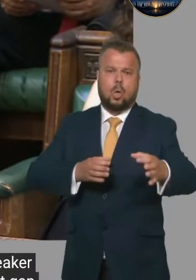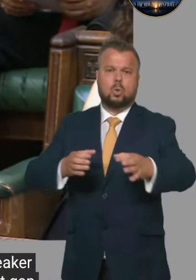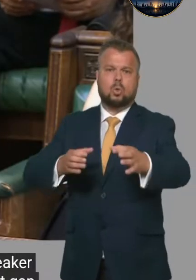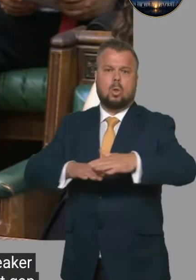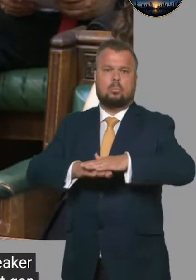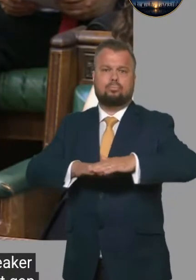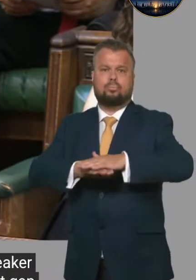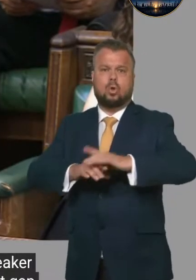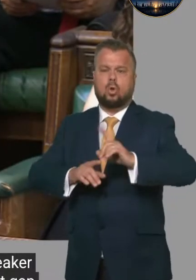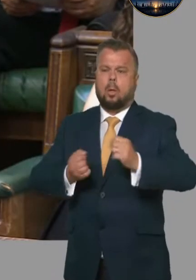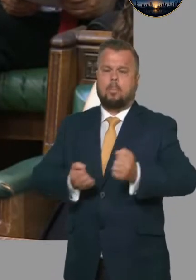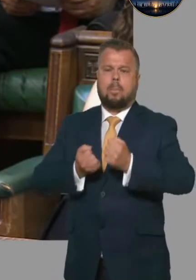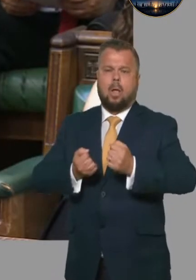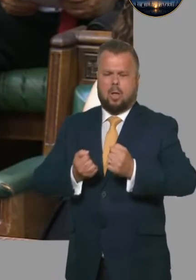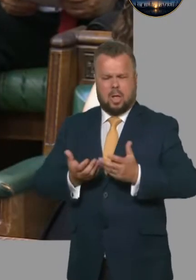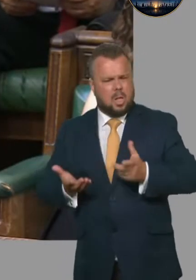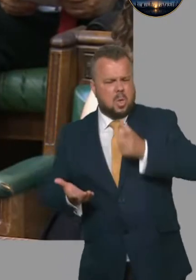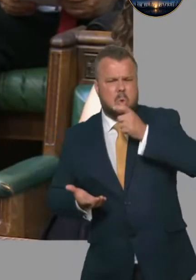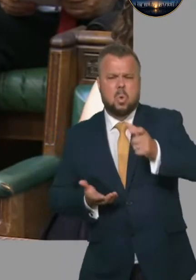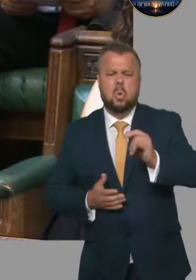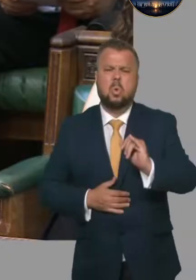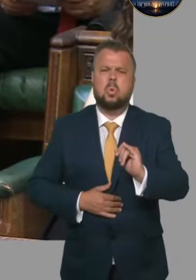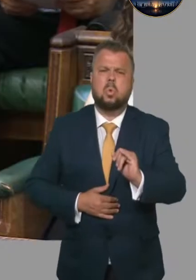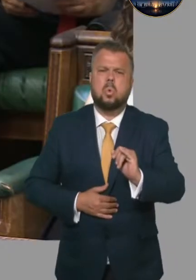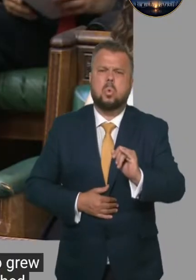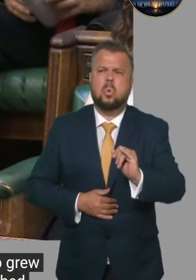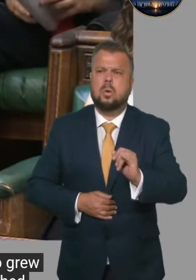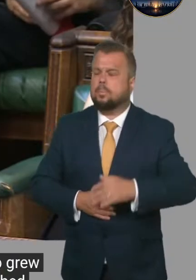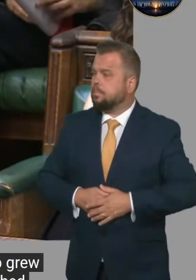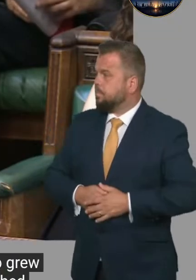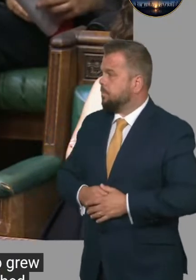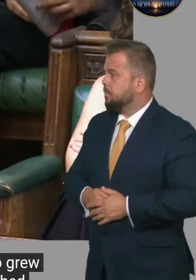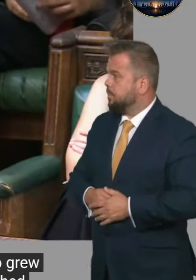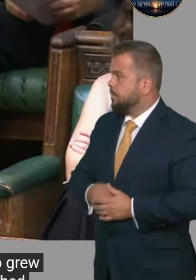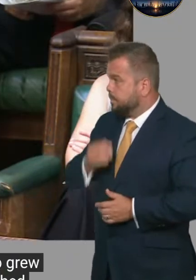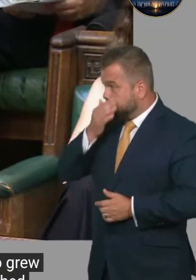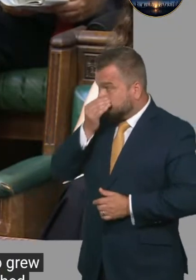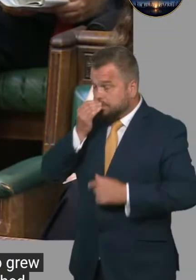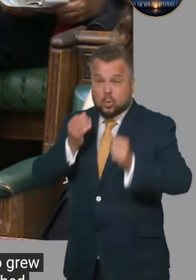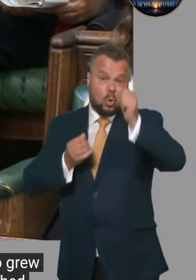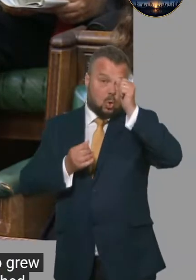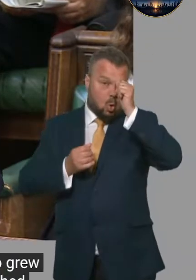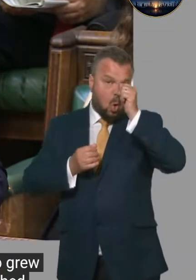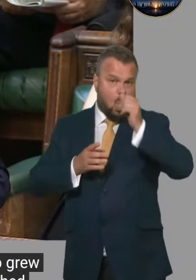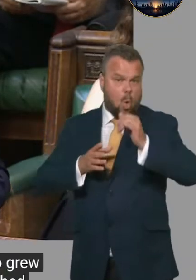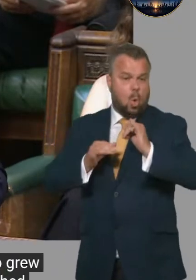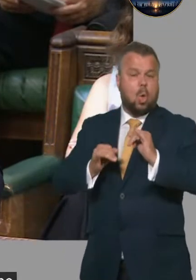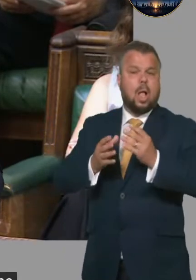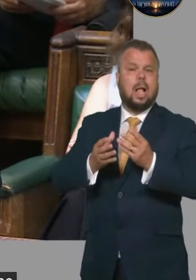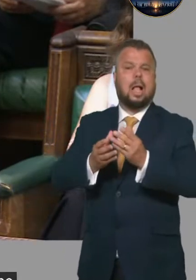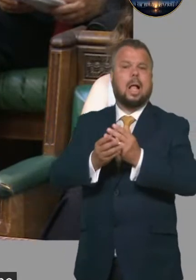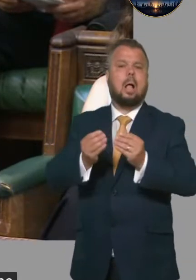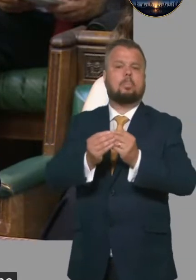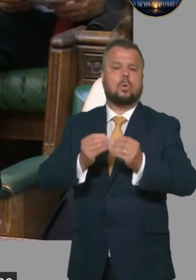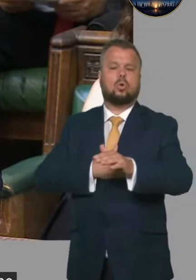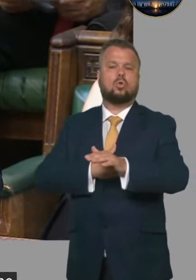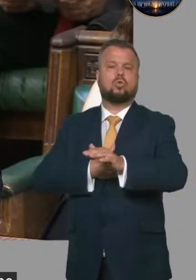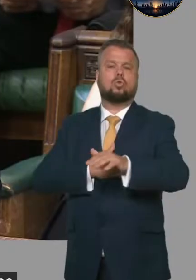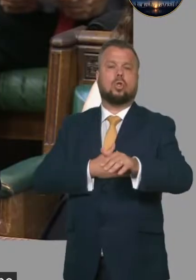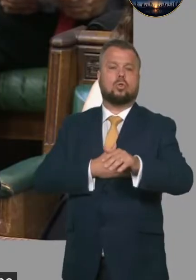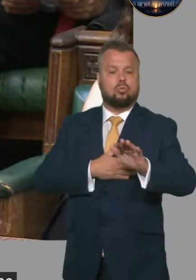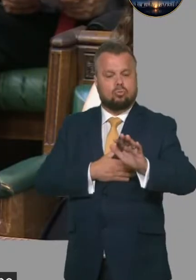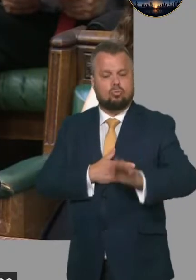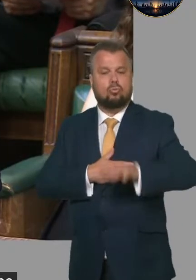Tories. And in Scotland, the SNP have failed to close the gap. Does the Minister agree with me that it's shameful, therefore, that the Tories'